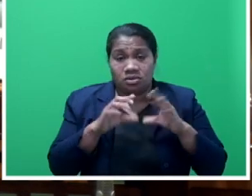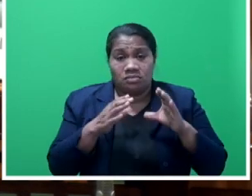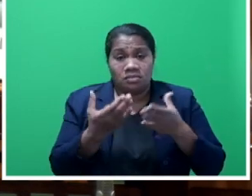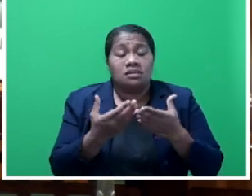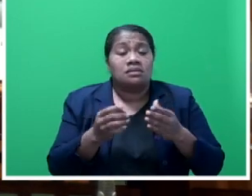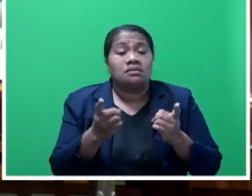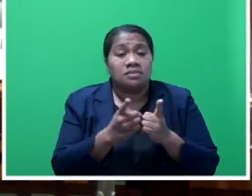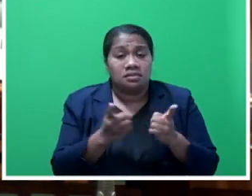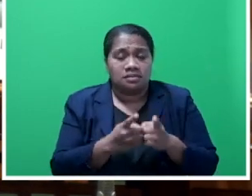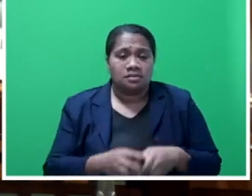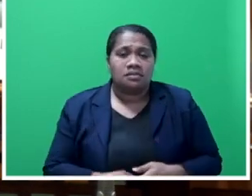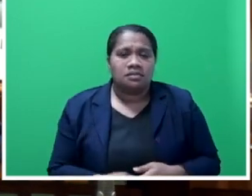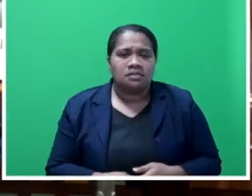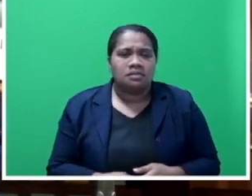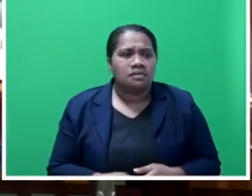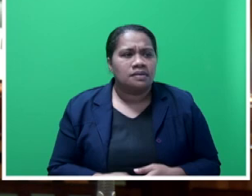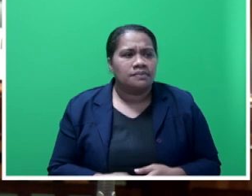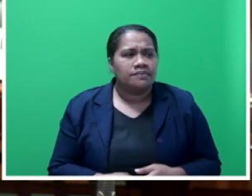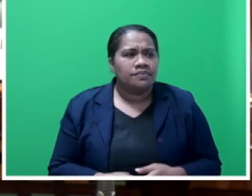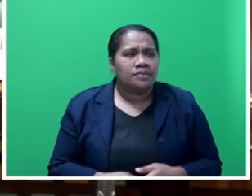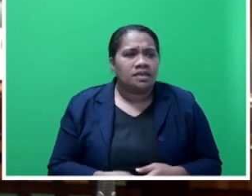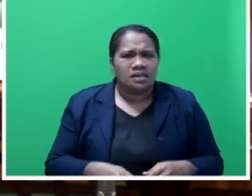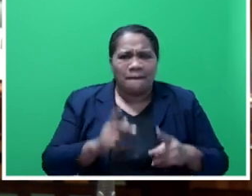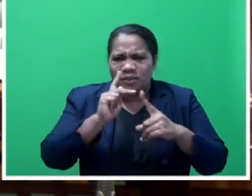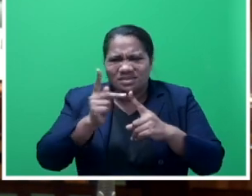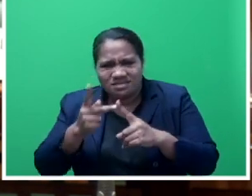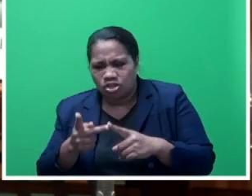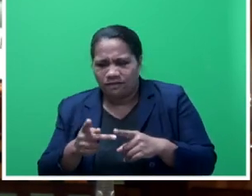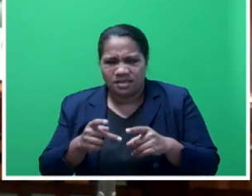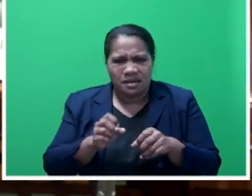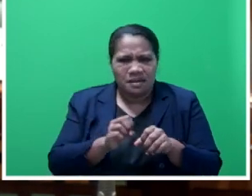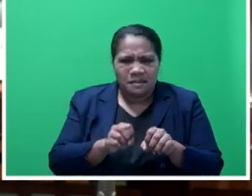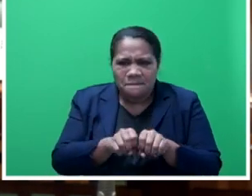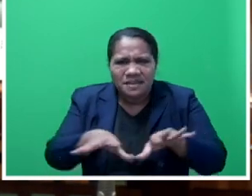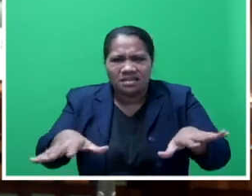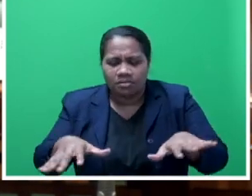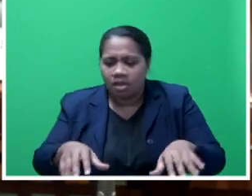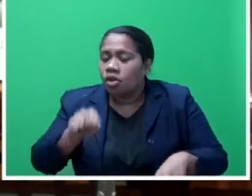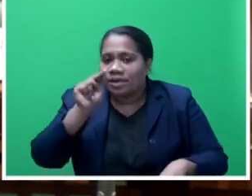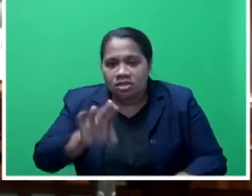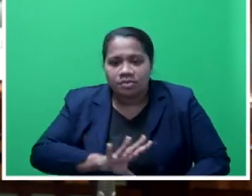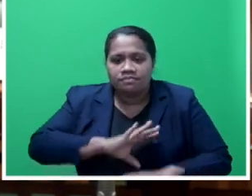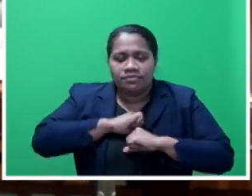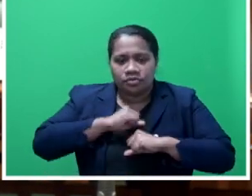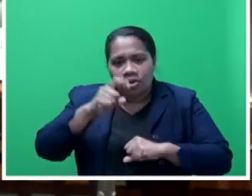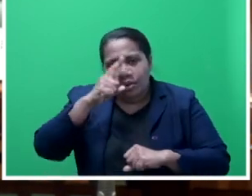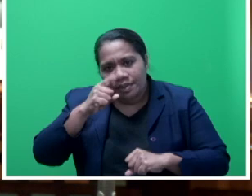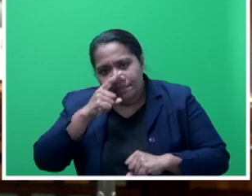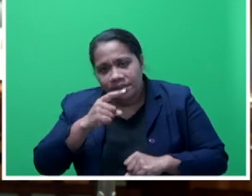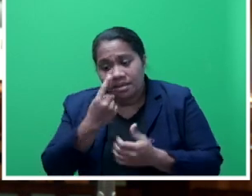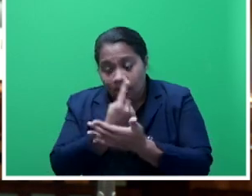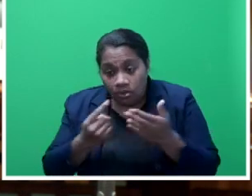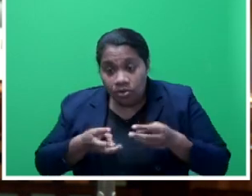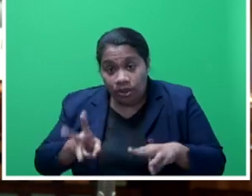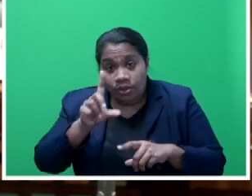pandemic. It is not helpful. We need to build confidence in our people, and the only way we do that is have